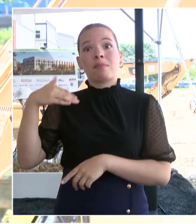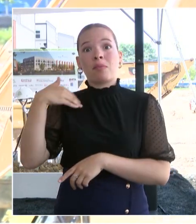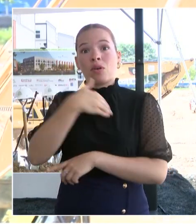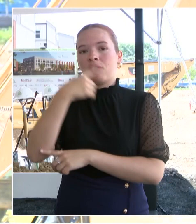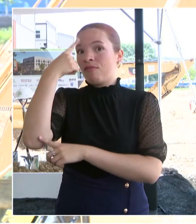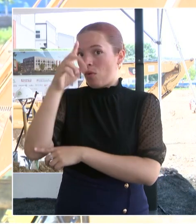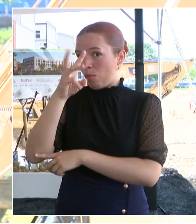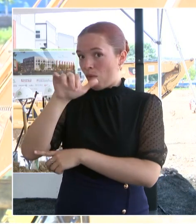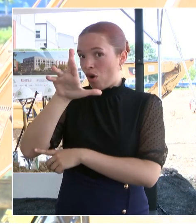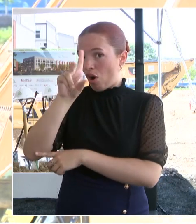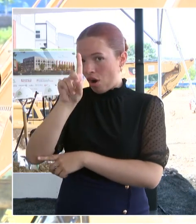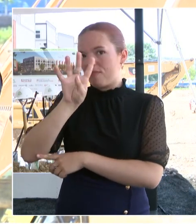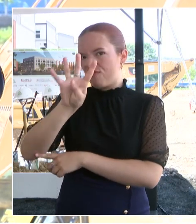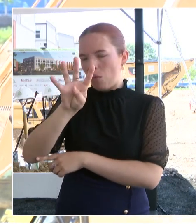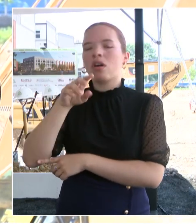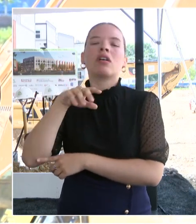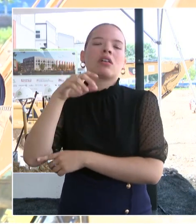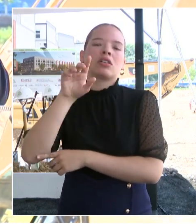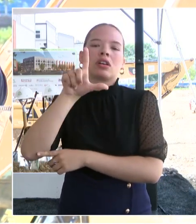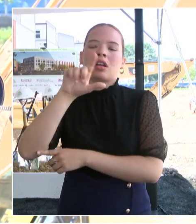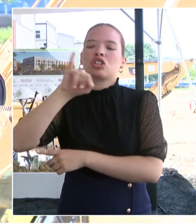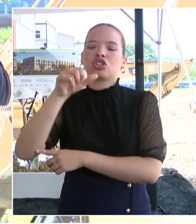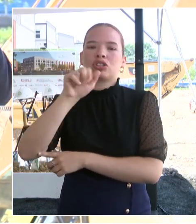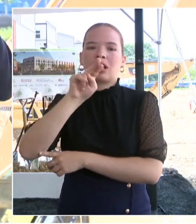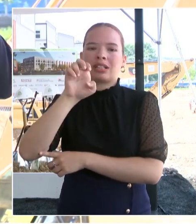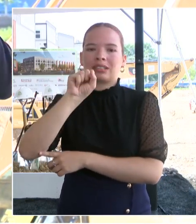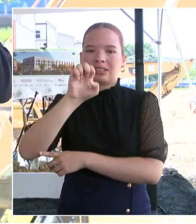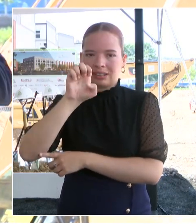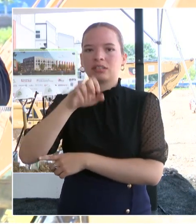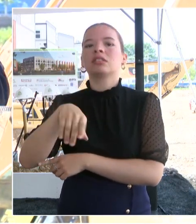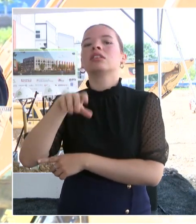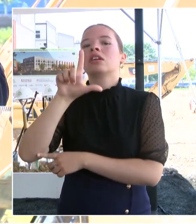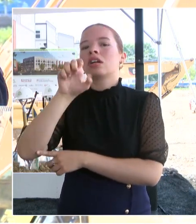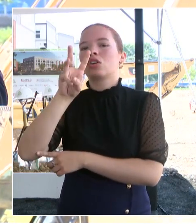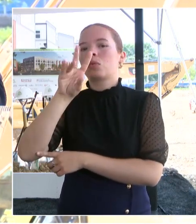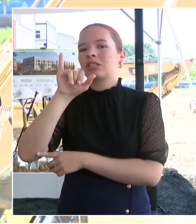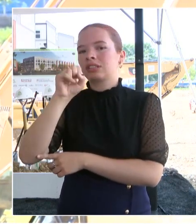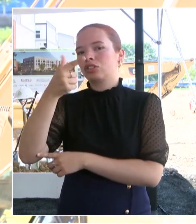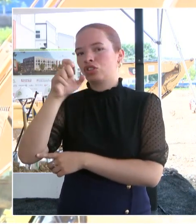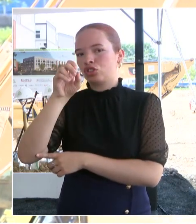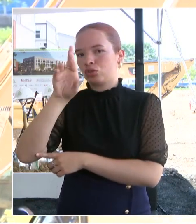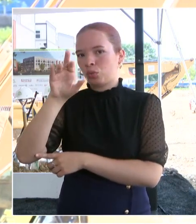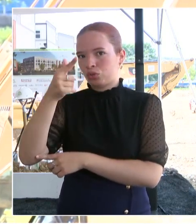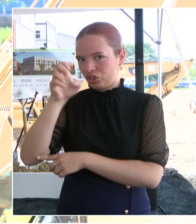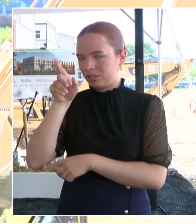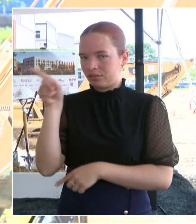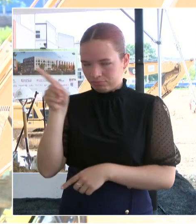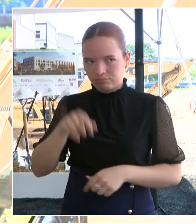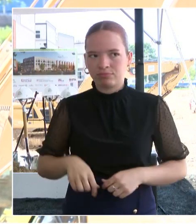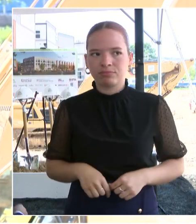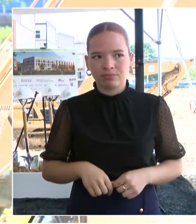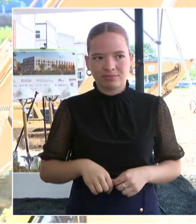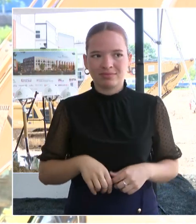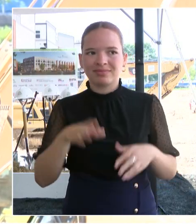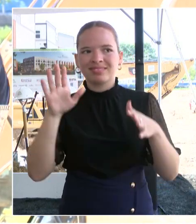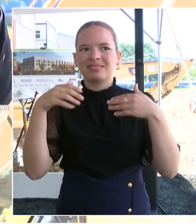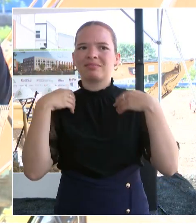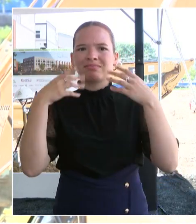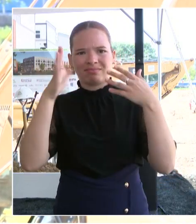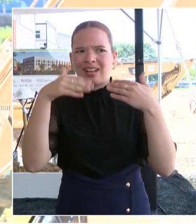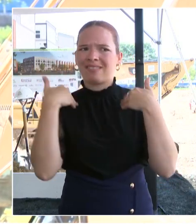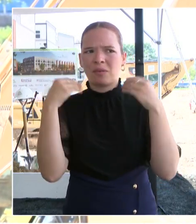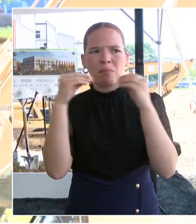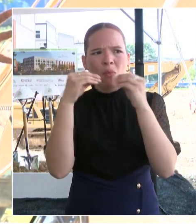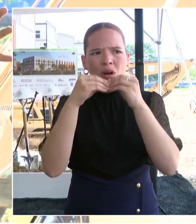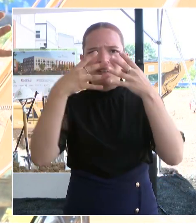but certainly not least, and I know there are so many other folks to thank, but you guys have heard me say this before. We were up on this podium, Mayor Bowser, maybe 6,